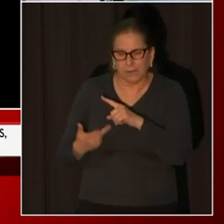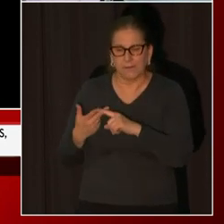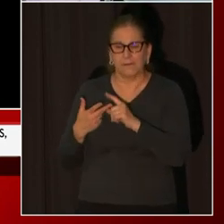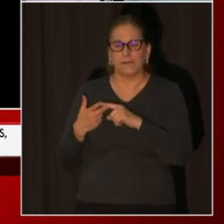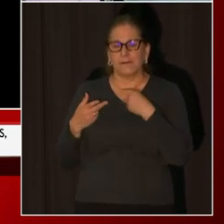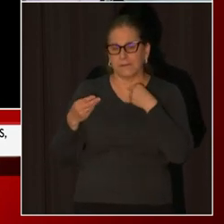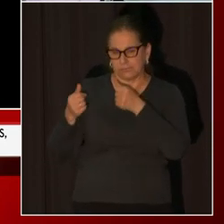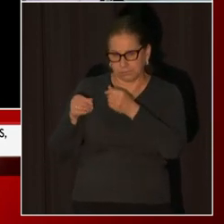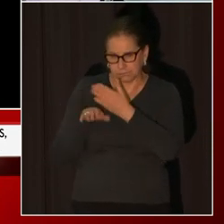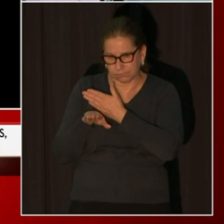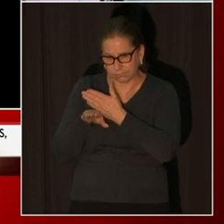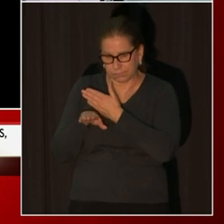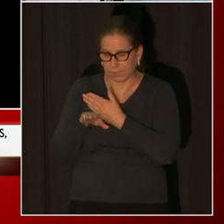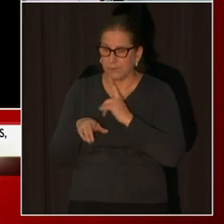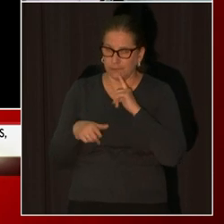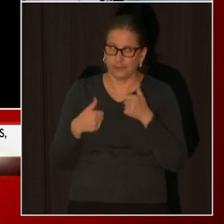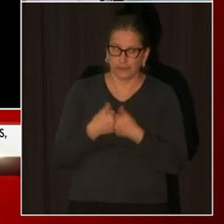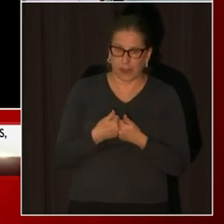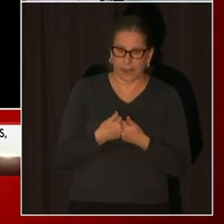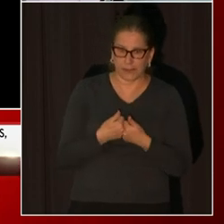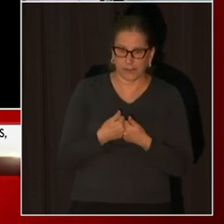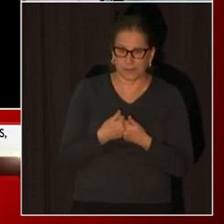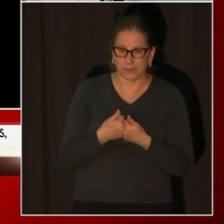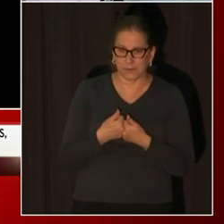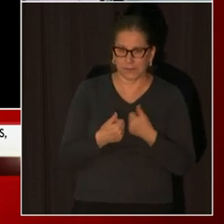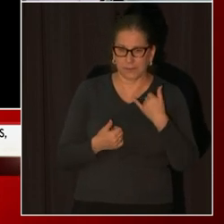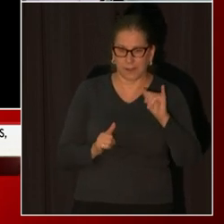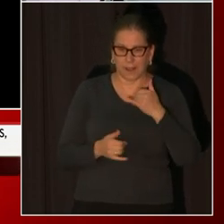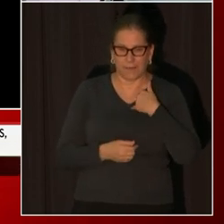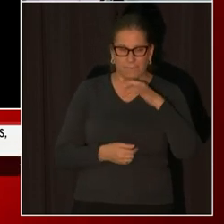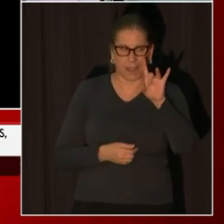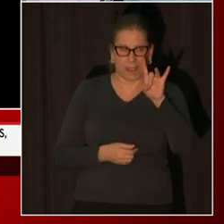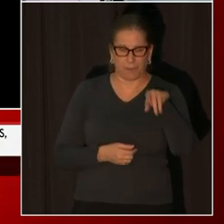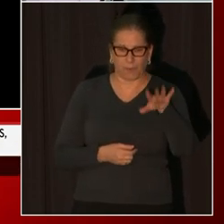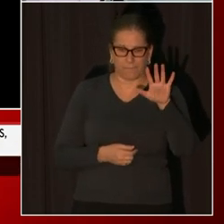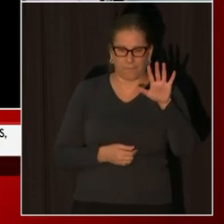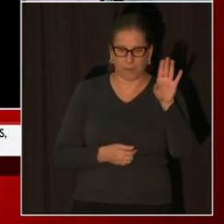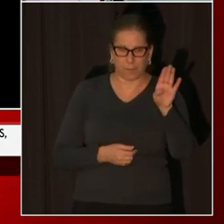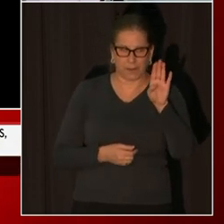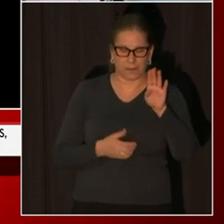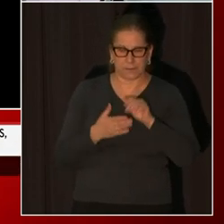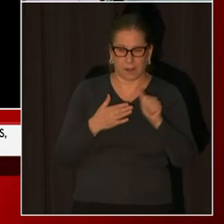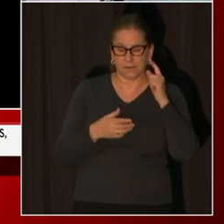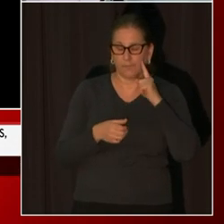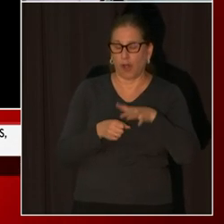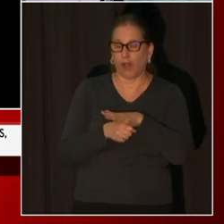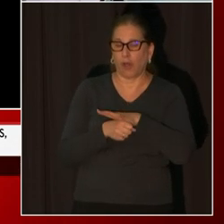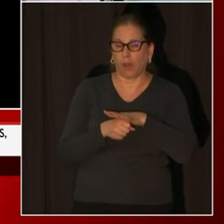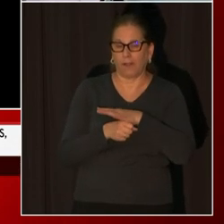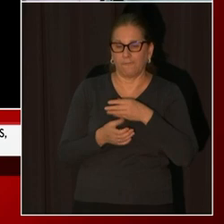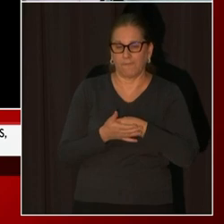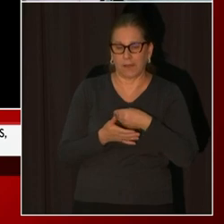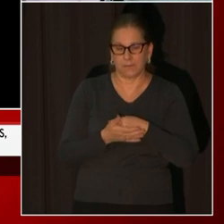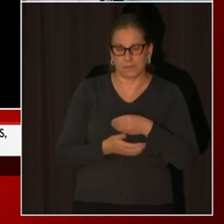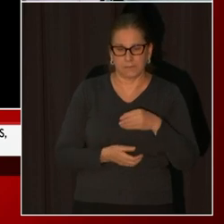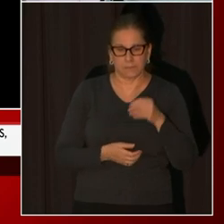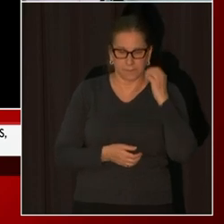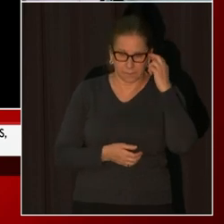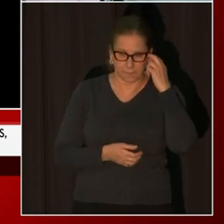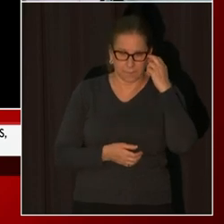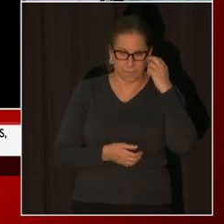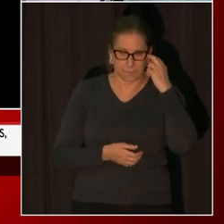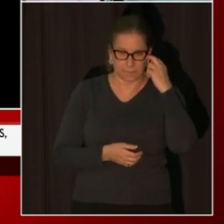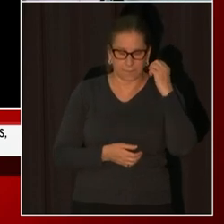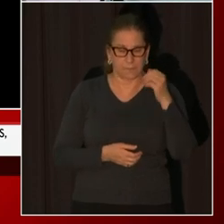still $8.5 billion in local funds and $16.7 billion in gross funds to invest, and we have been very focused